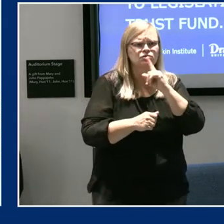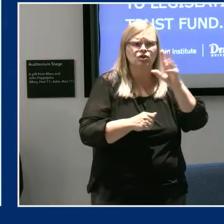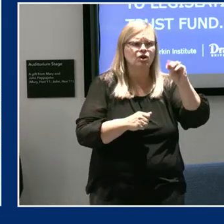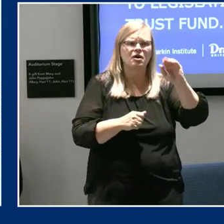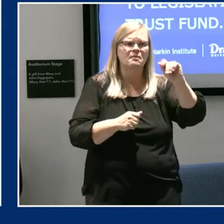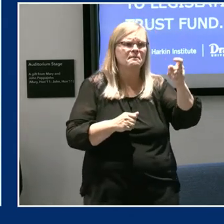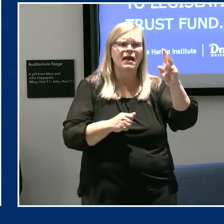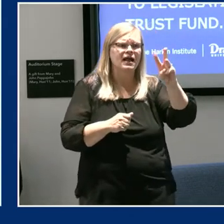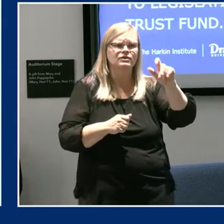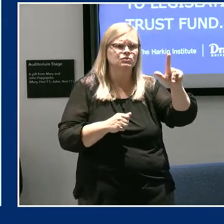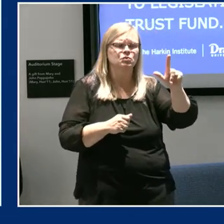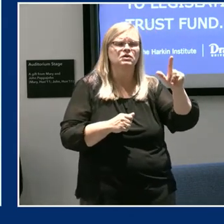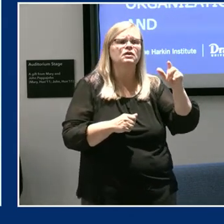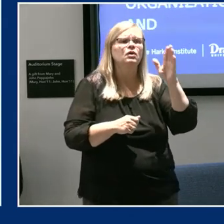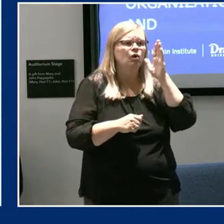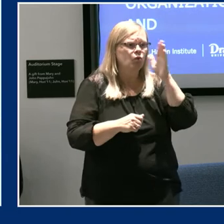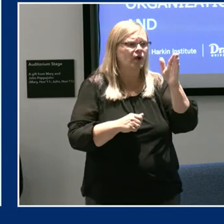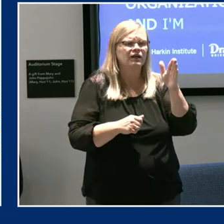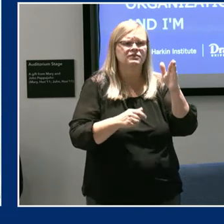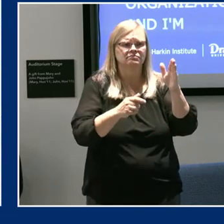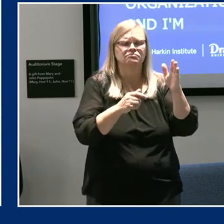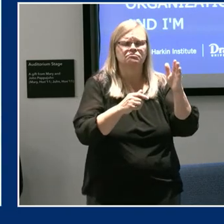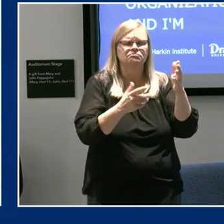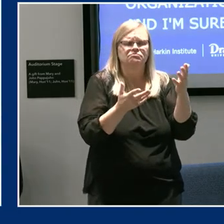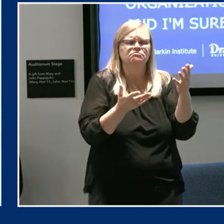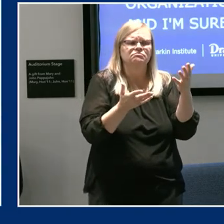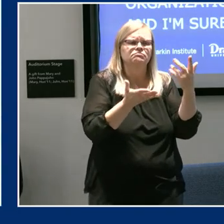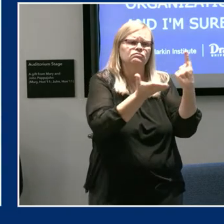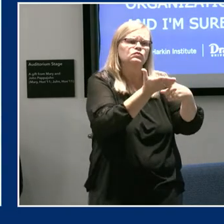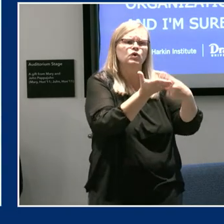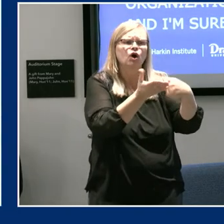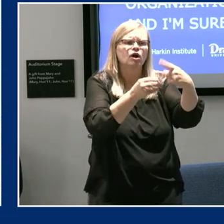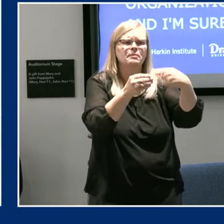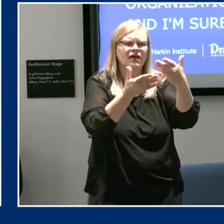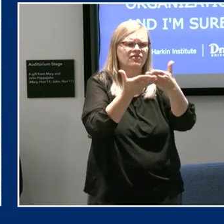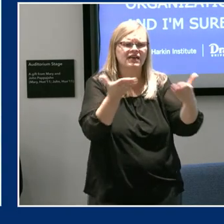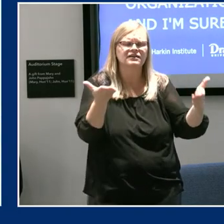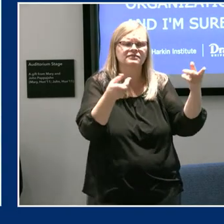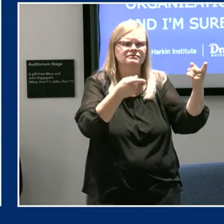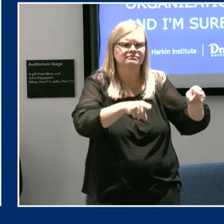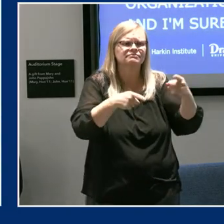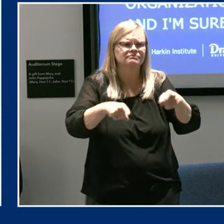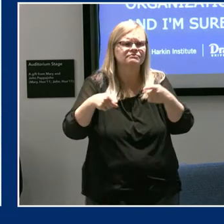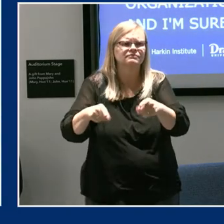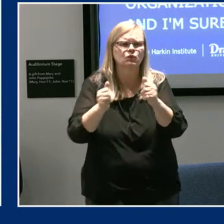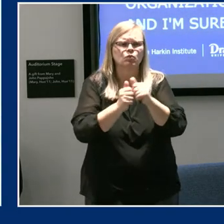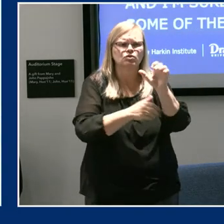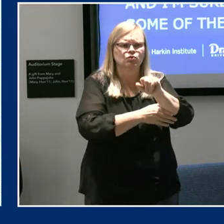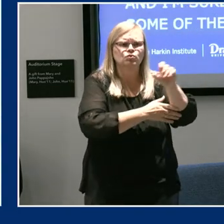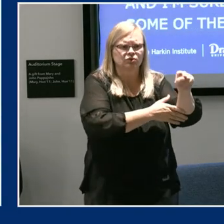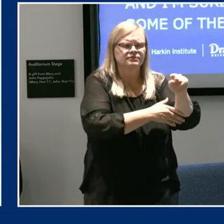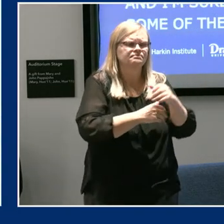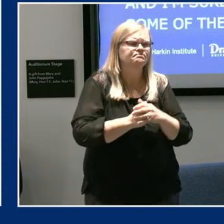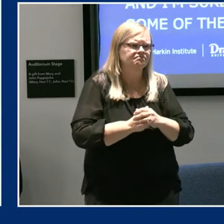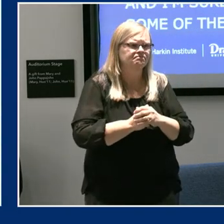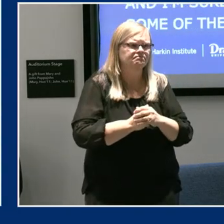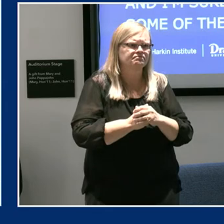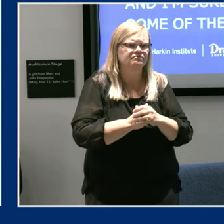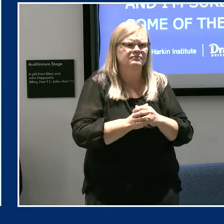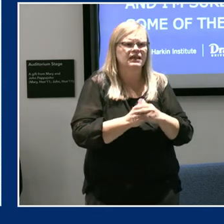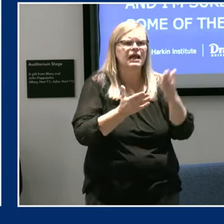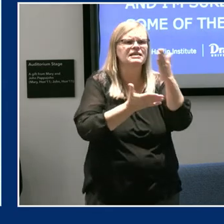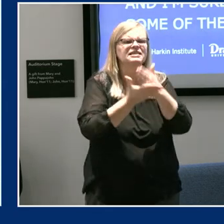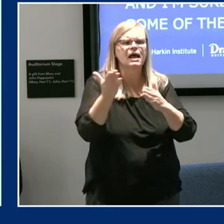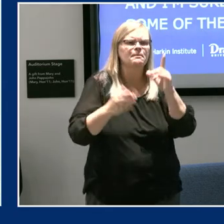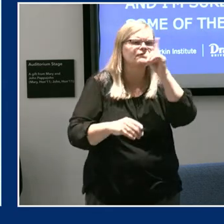will talk a little bit about some of the things that are happening with Social Security and some of the